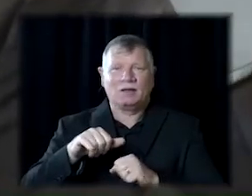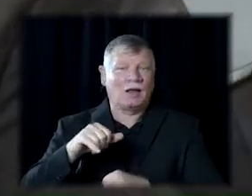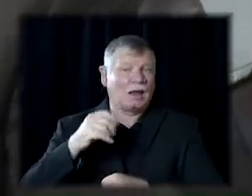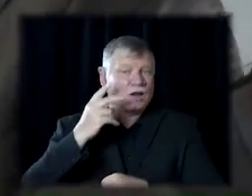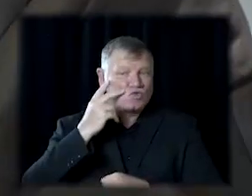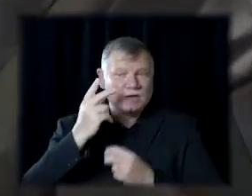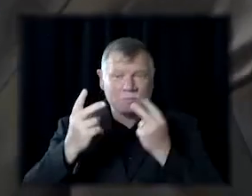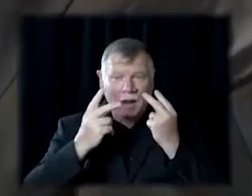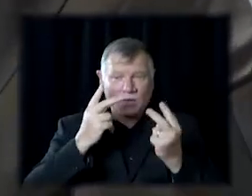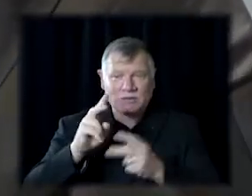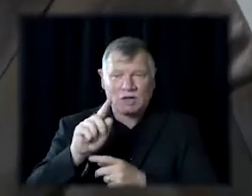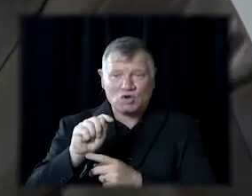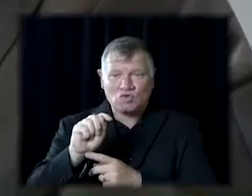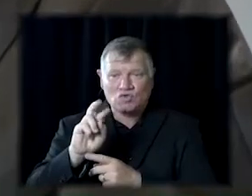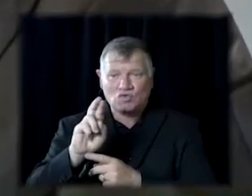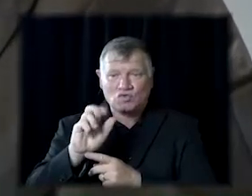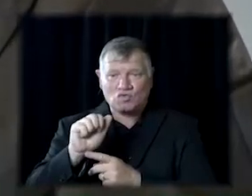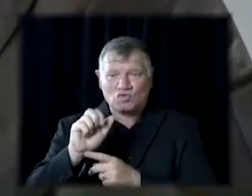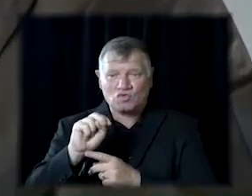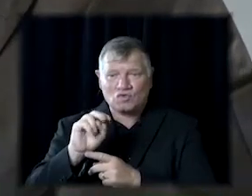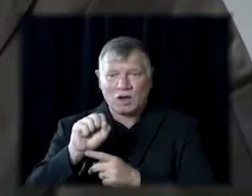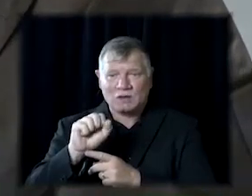transparency